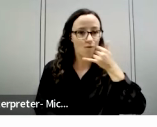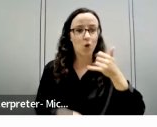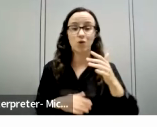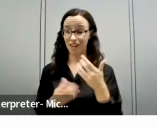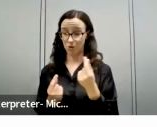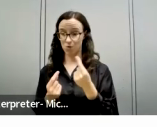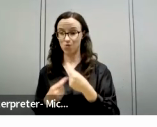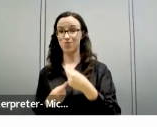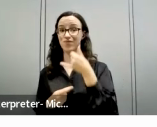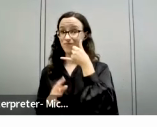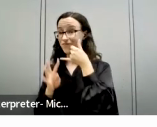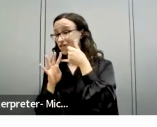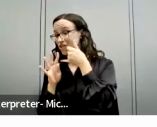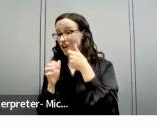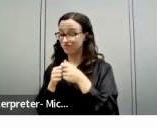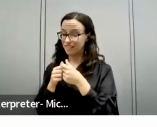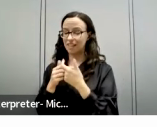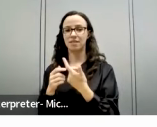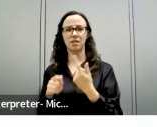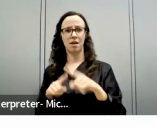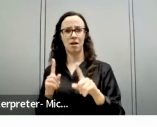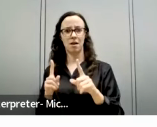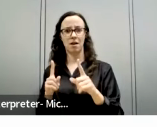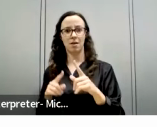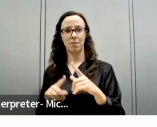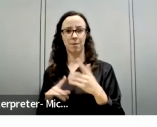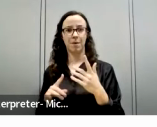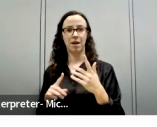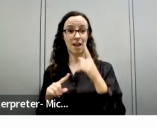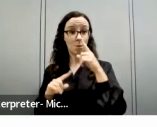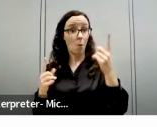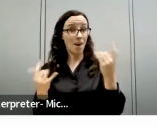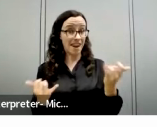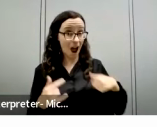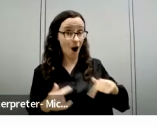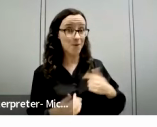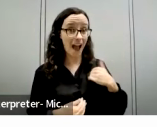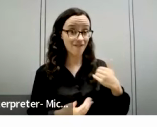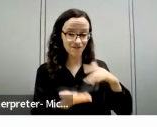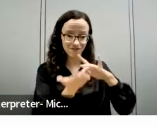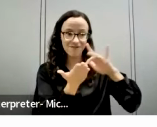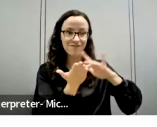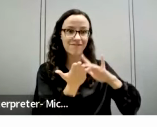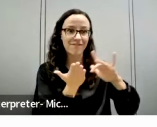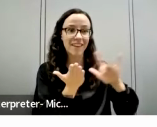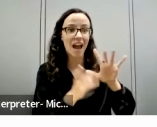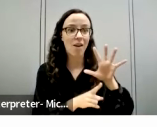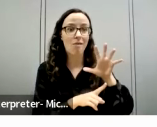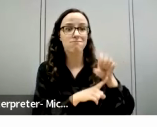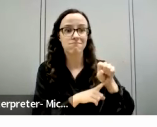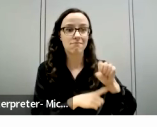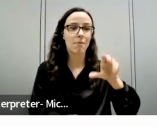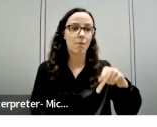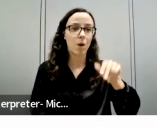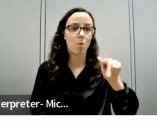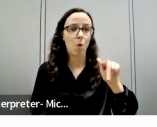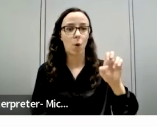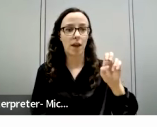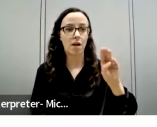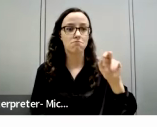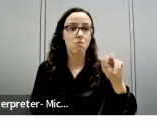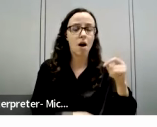But that's pretty boring when you could be doing things like going out and catching Pokemon, right? Or I use my phone mostly for taking pictures